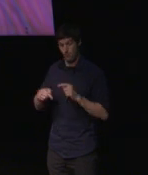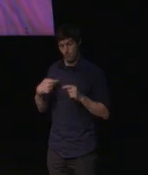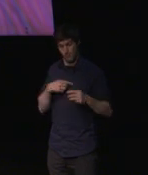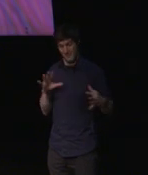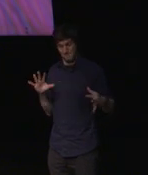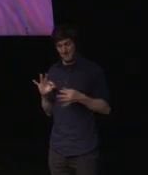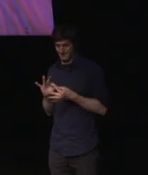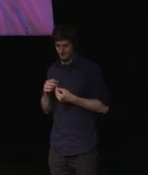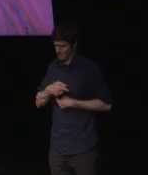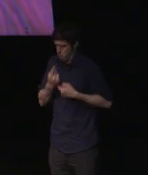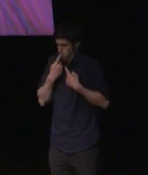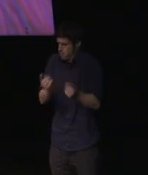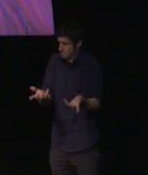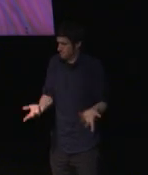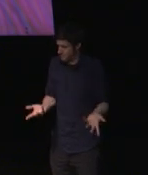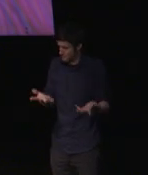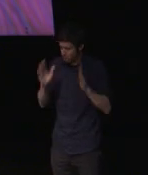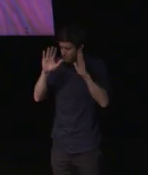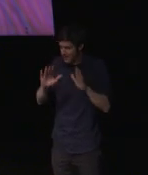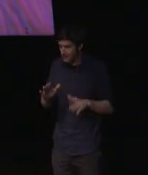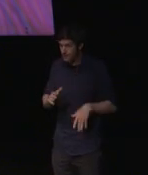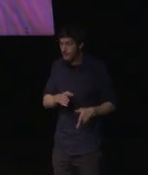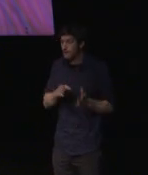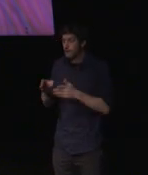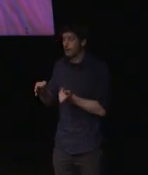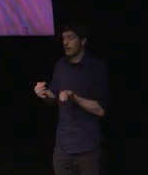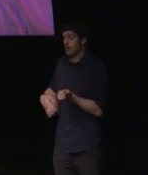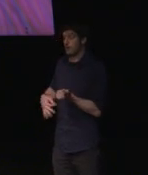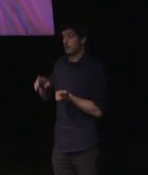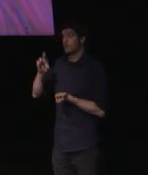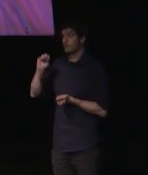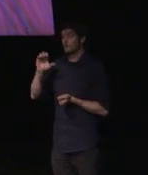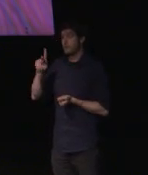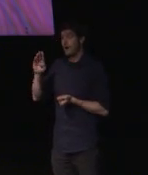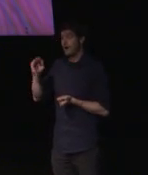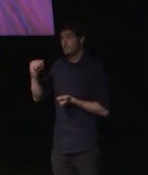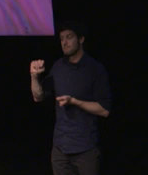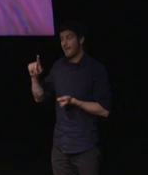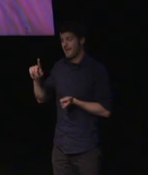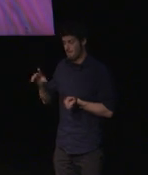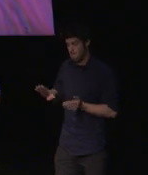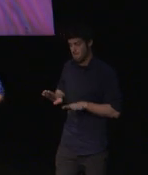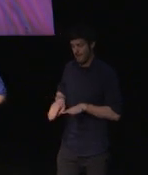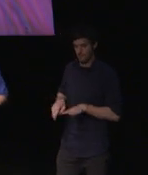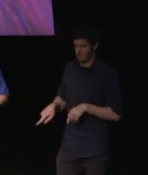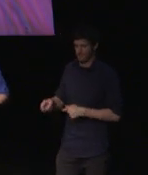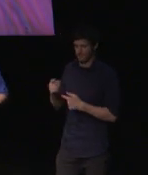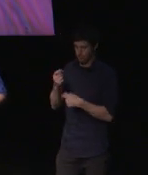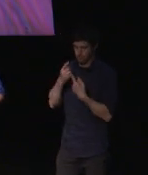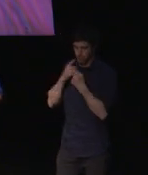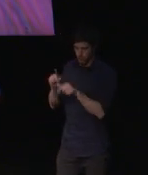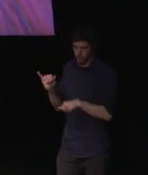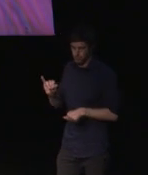great. Rock Band pedals work great too. Plug those in, they work fine.